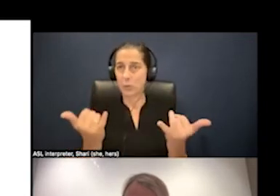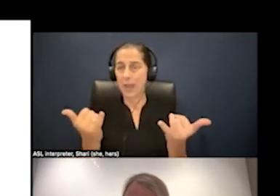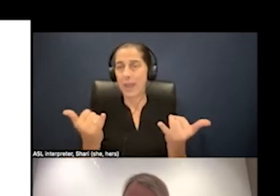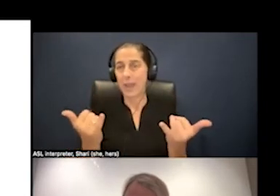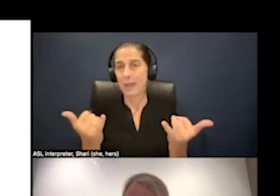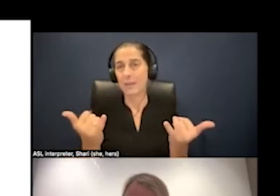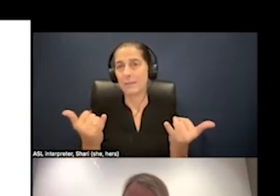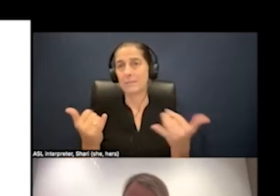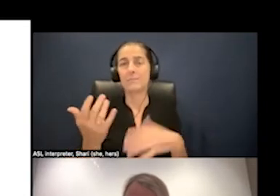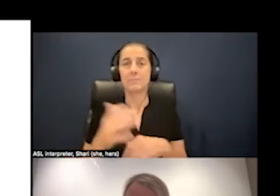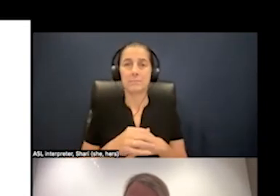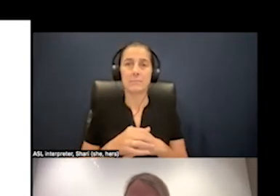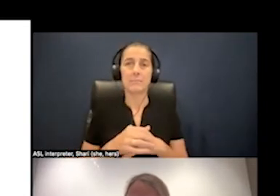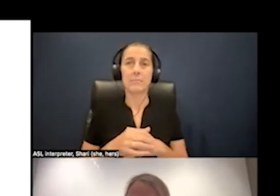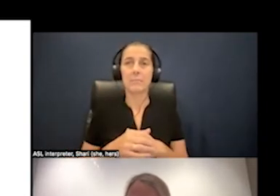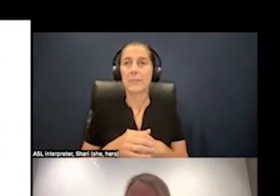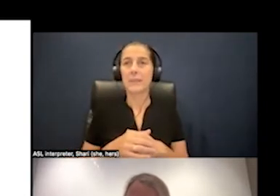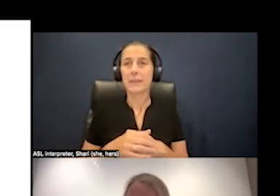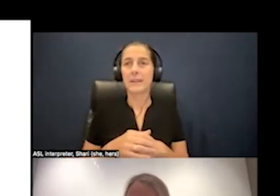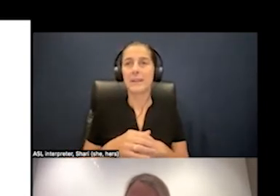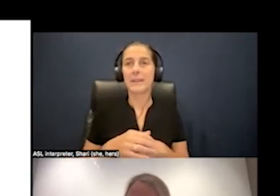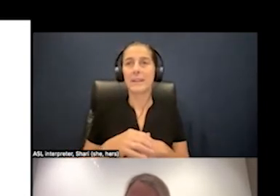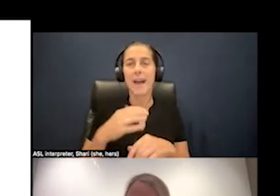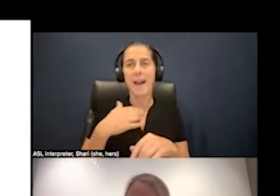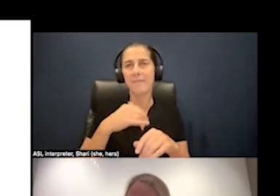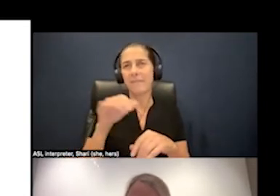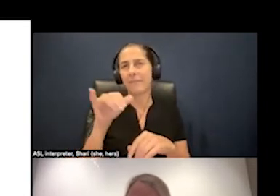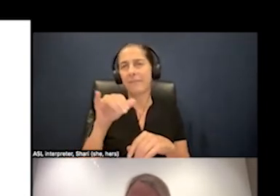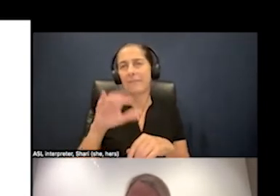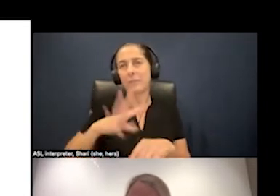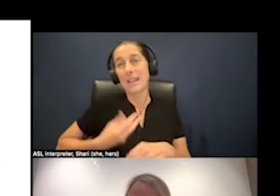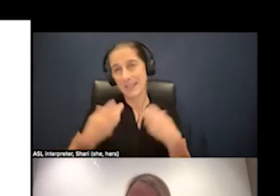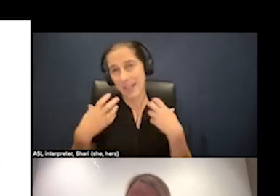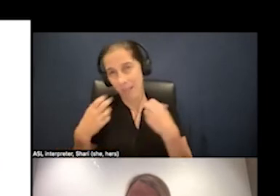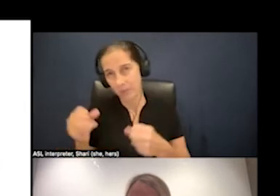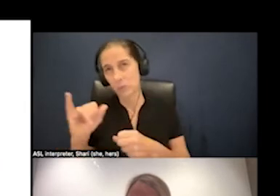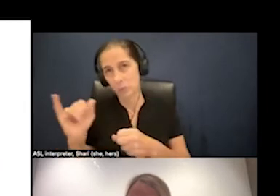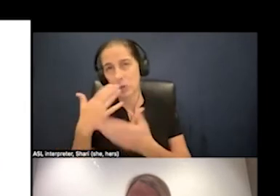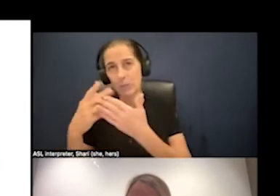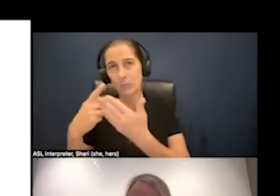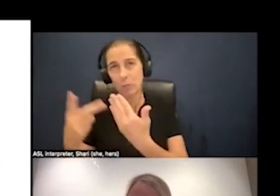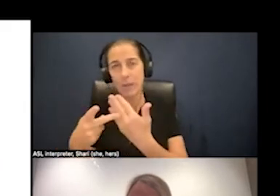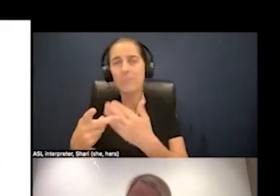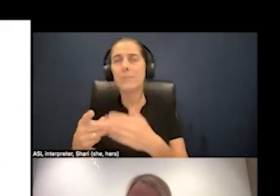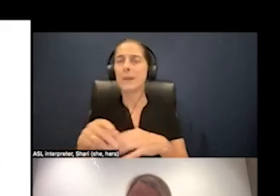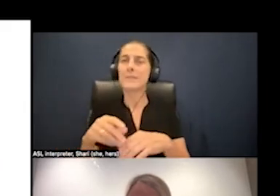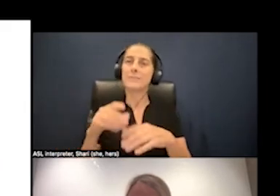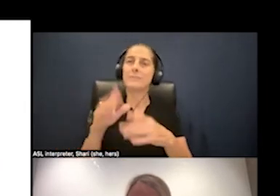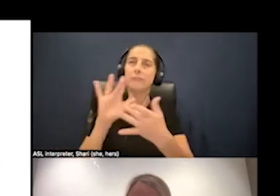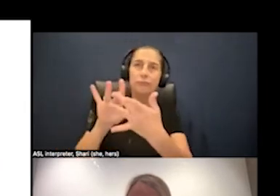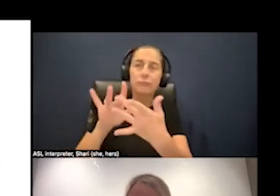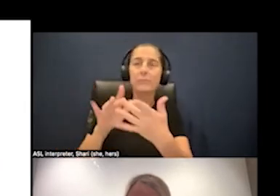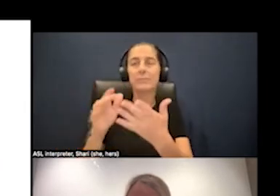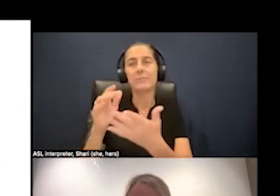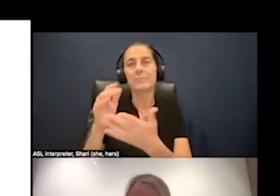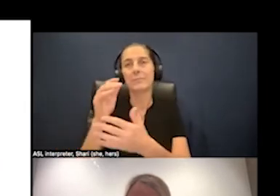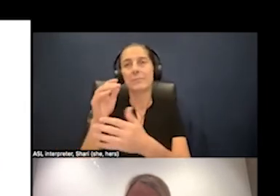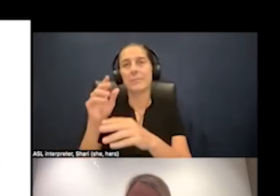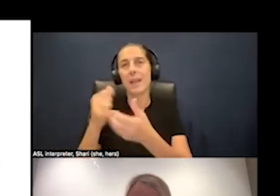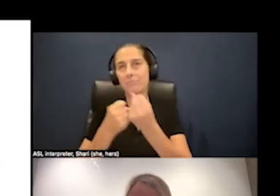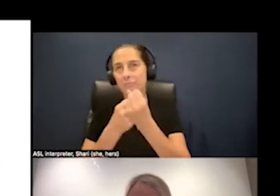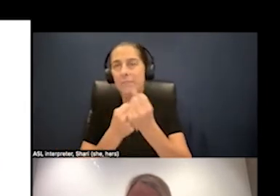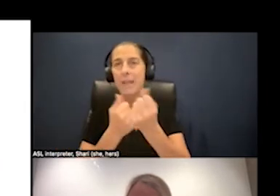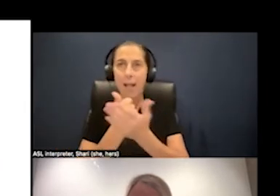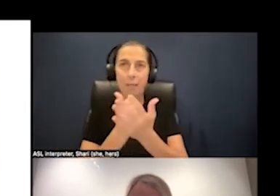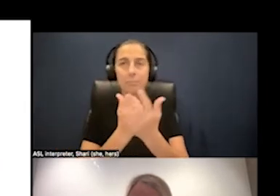or Trans Health. I know that they also have similar programs, being able to help folks to navigate these systems. Any of us are